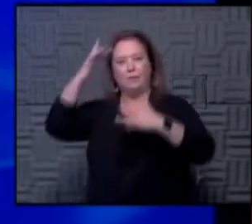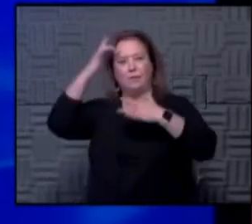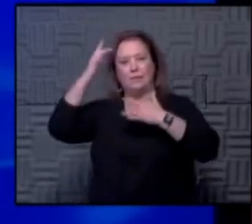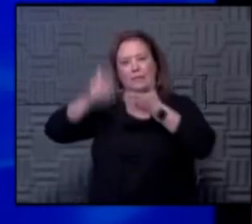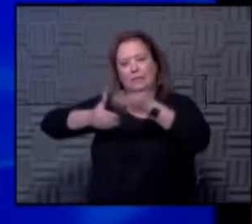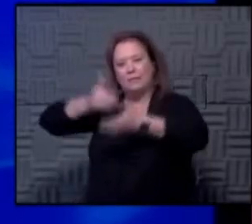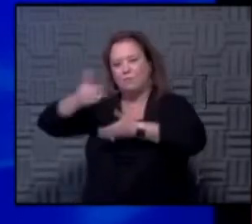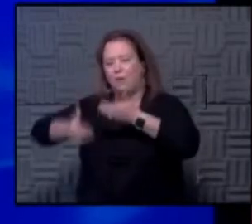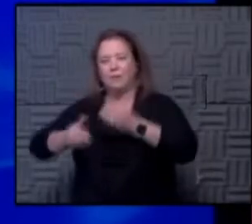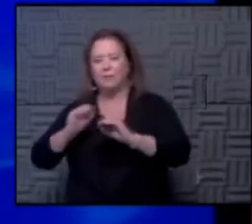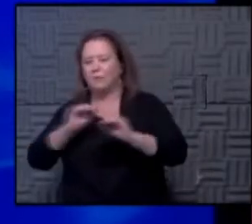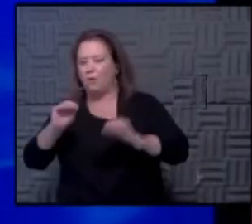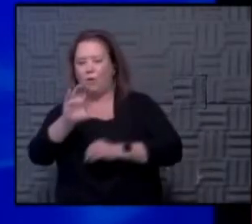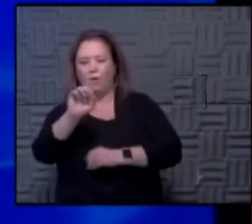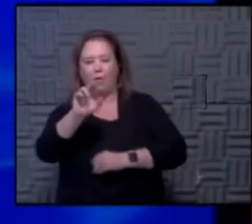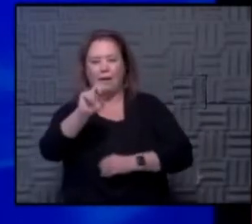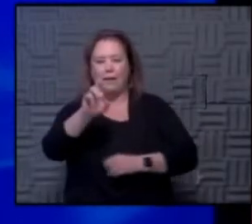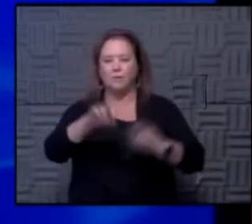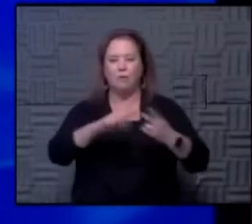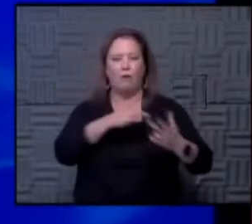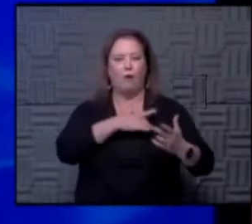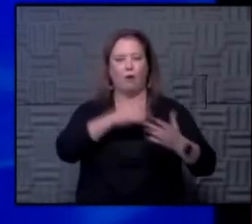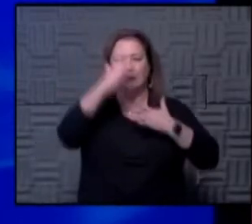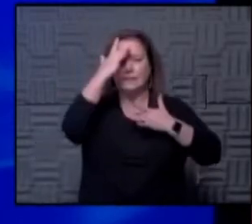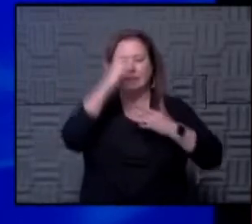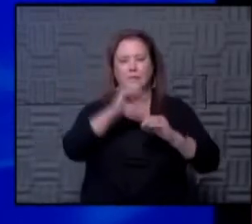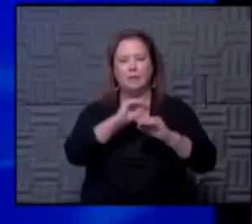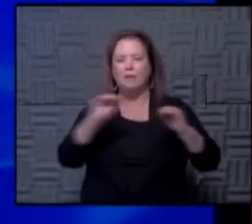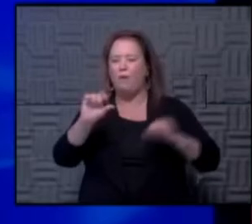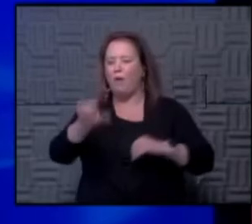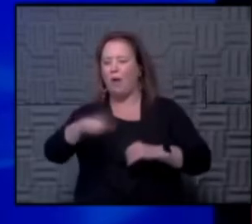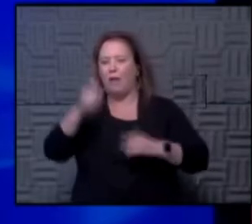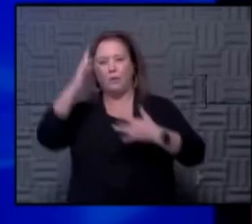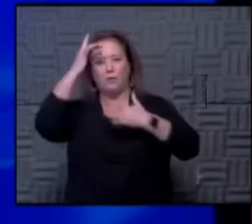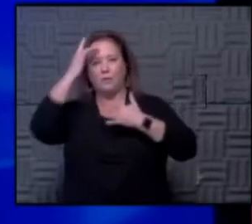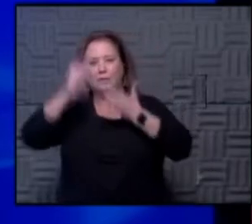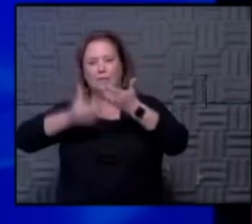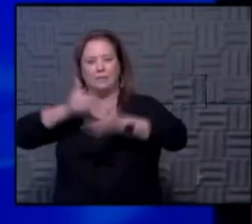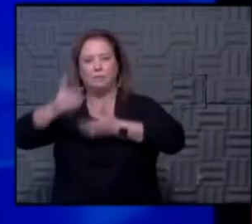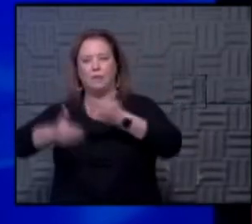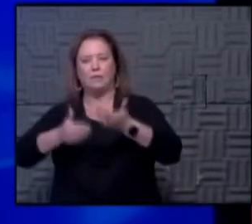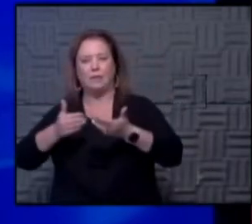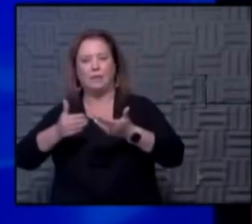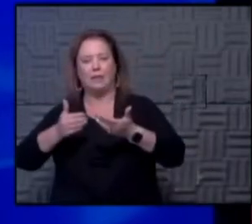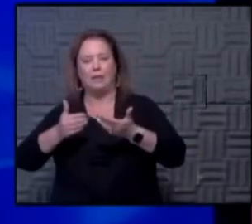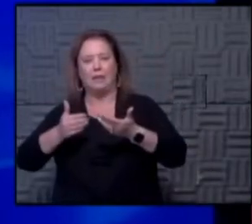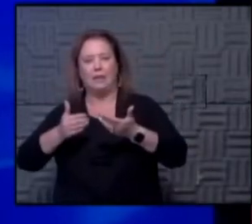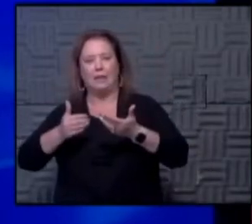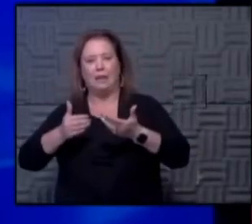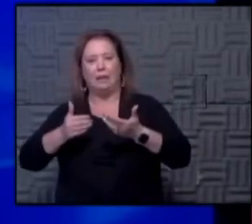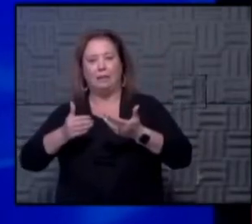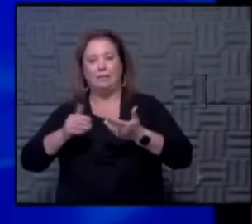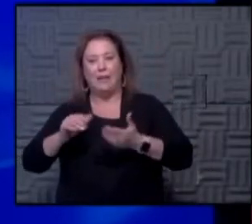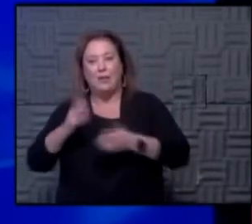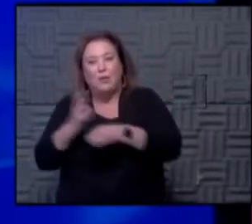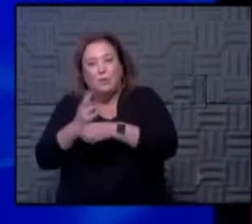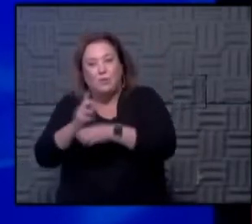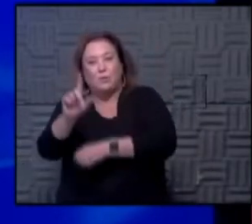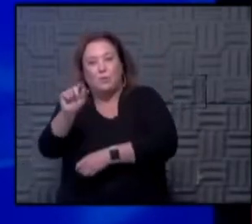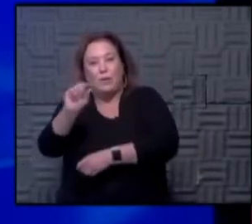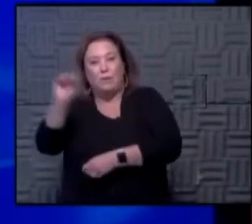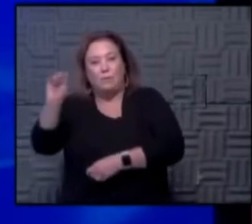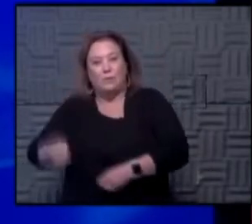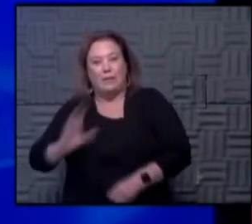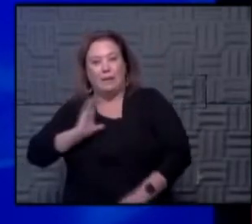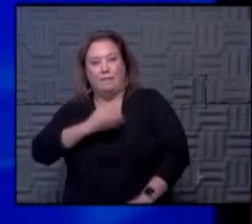process, not cancer, not heart disease, not anything, not one other disease process that takes up 20% of the beds in this